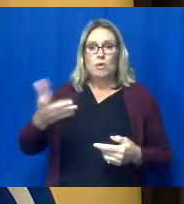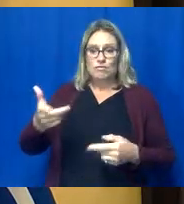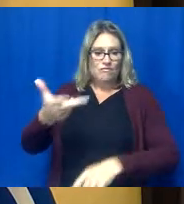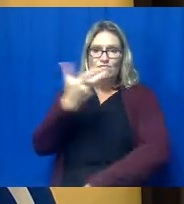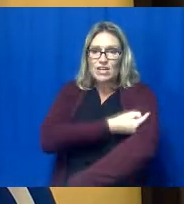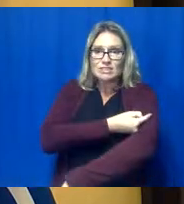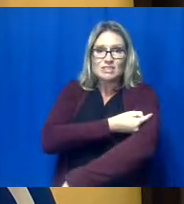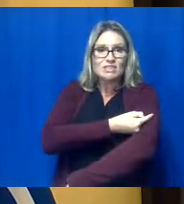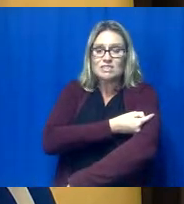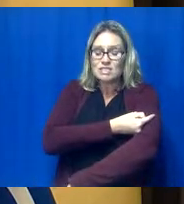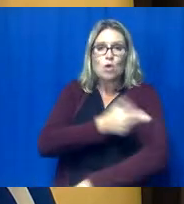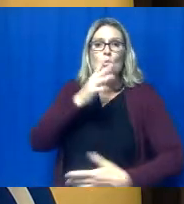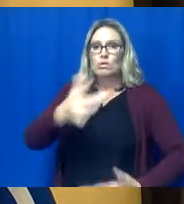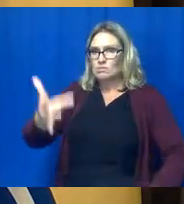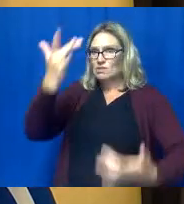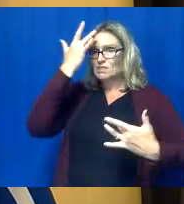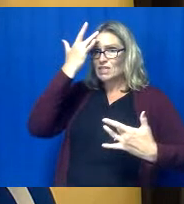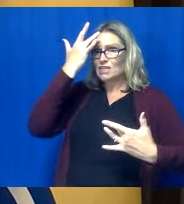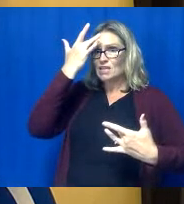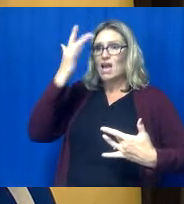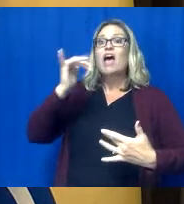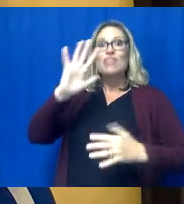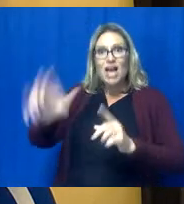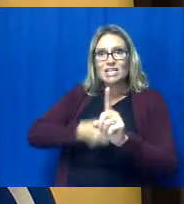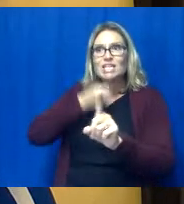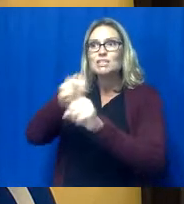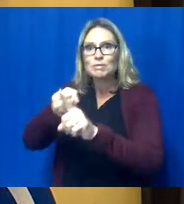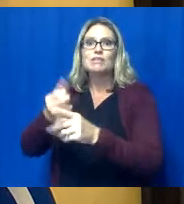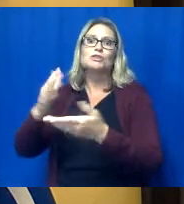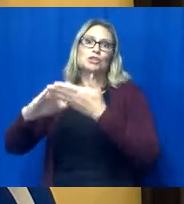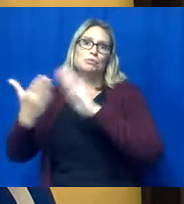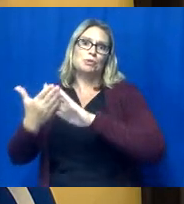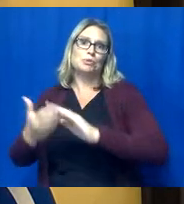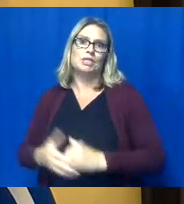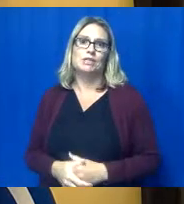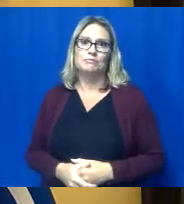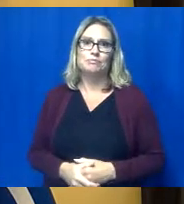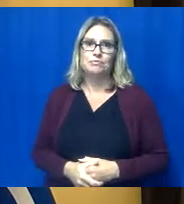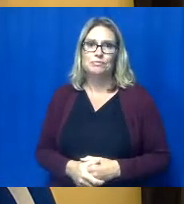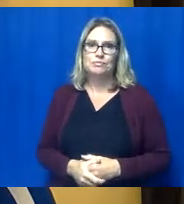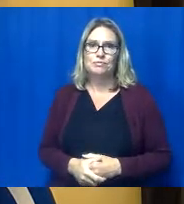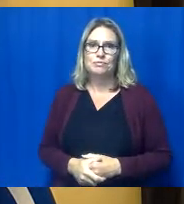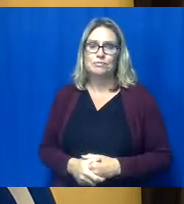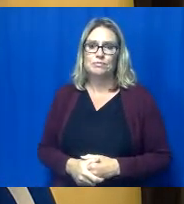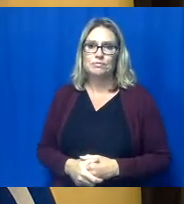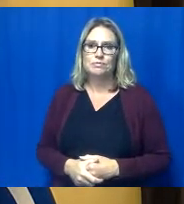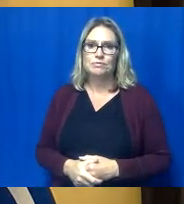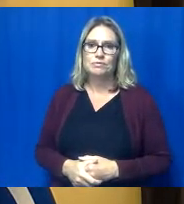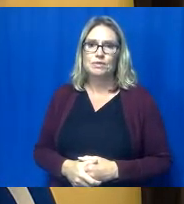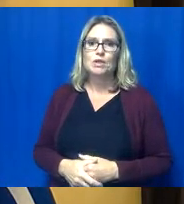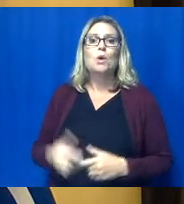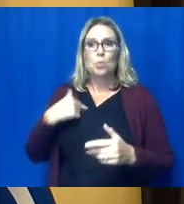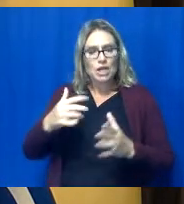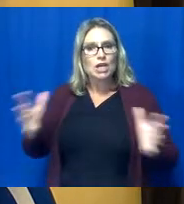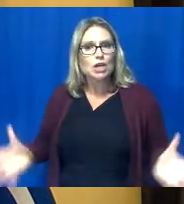sick, and that will have a direct impact on the rest of our community. We're in a fragile state of affairs. We would encourage people